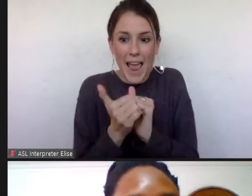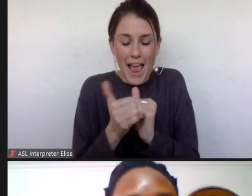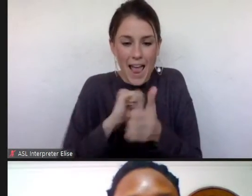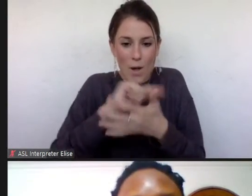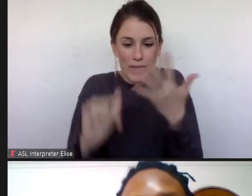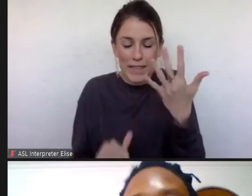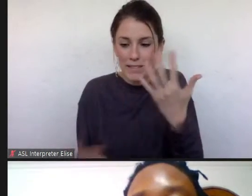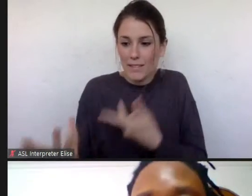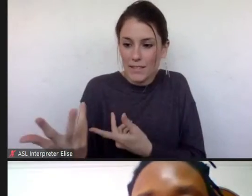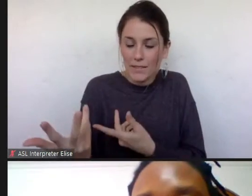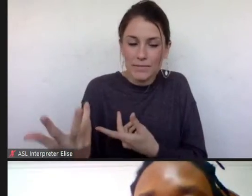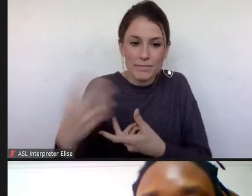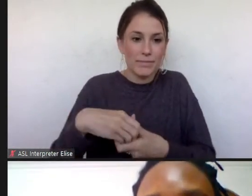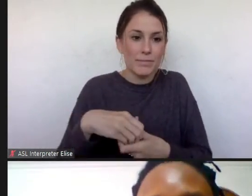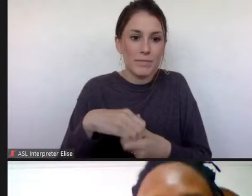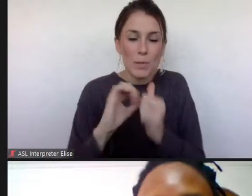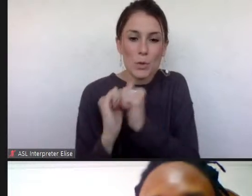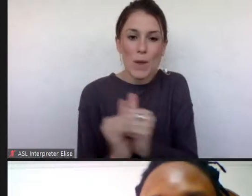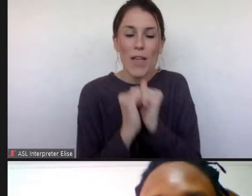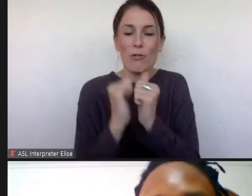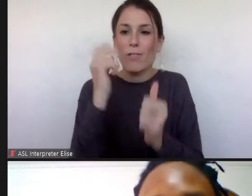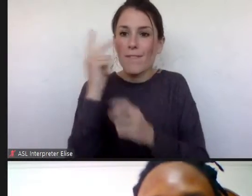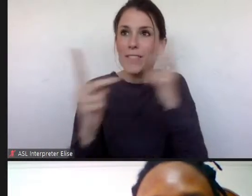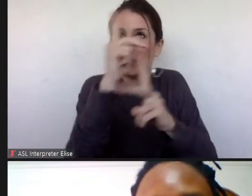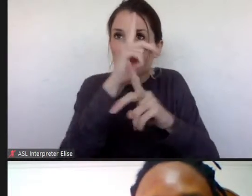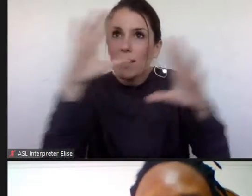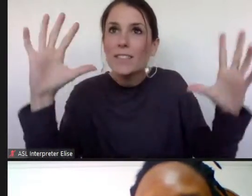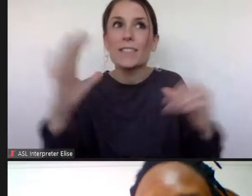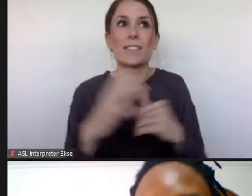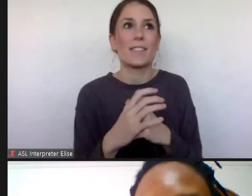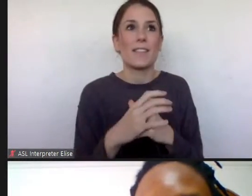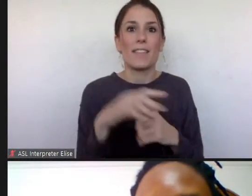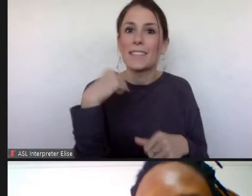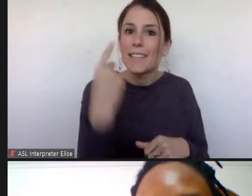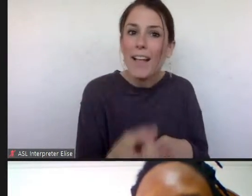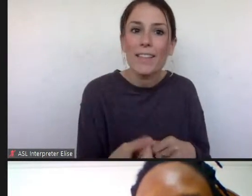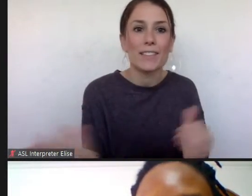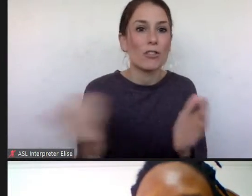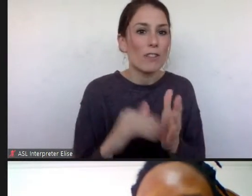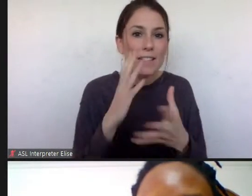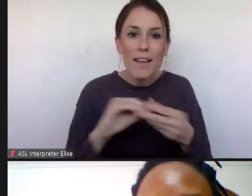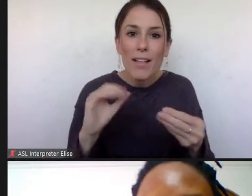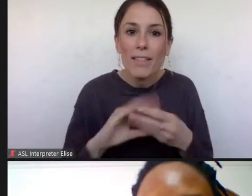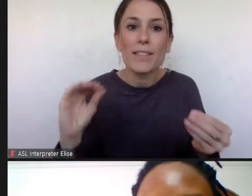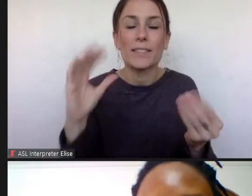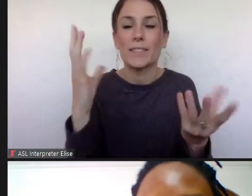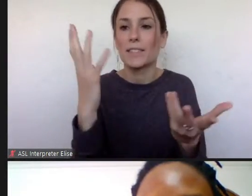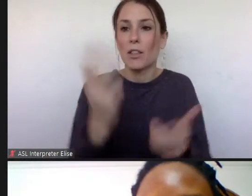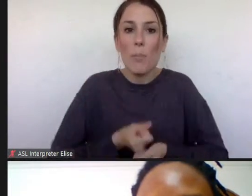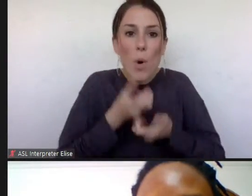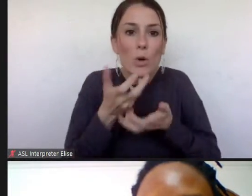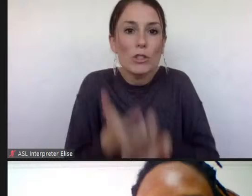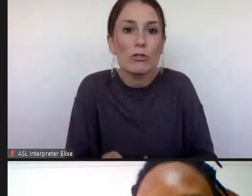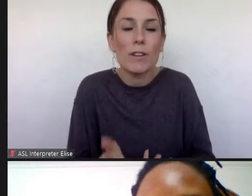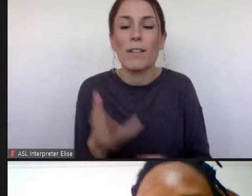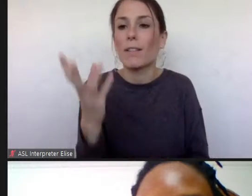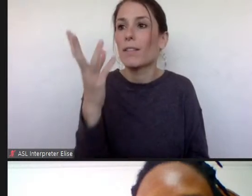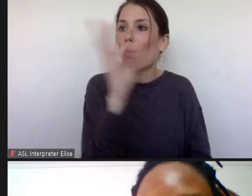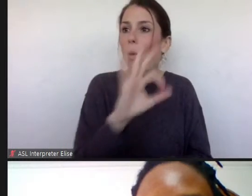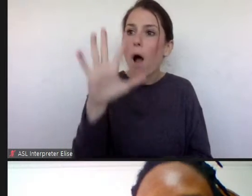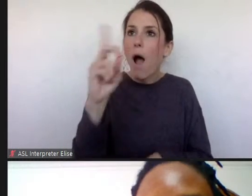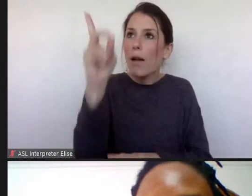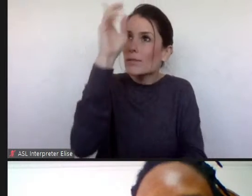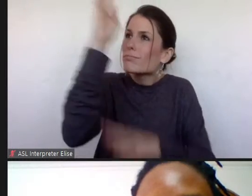the visions, the soundings, the tellings and retellings, the poetry, the wild